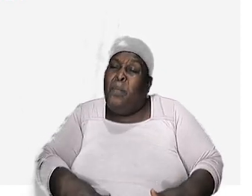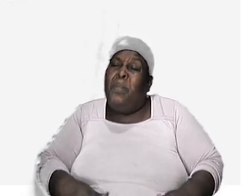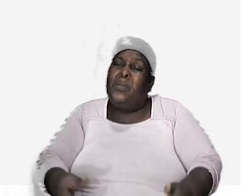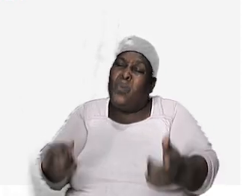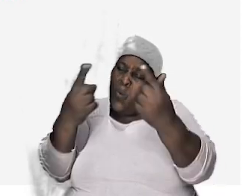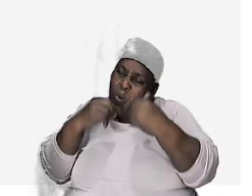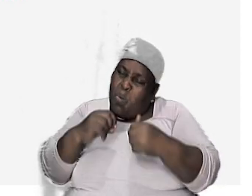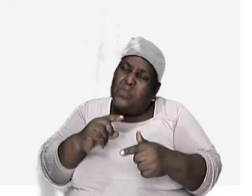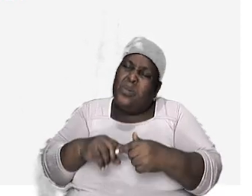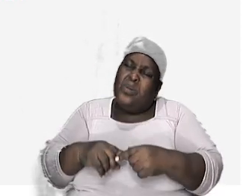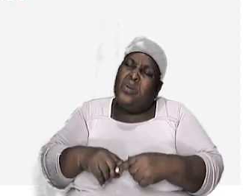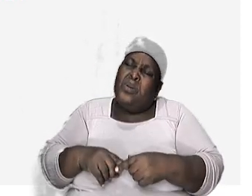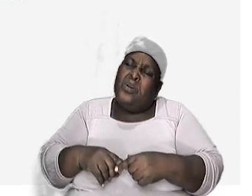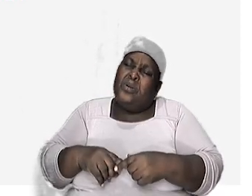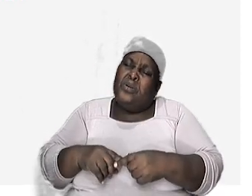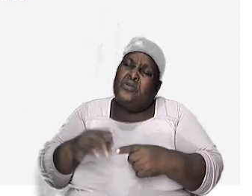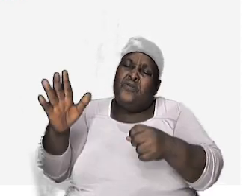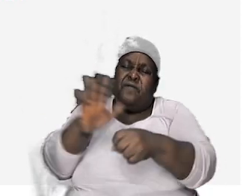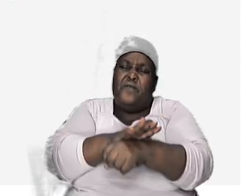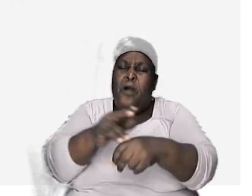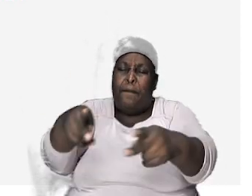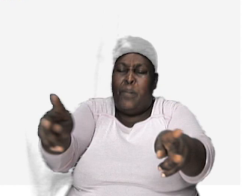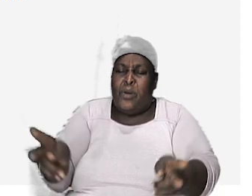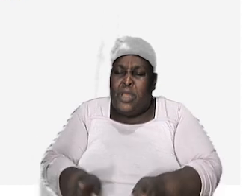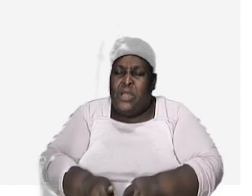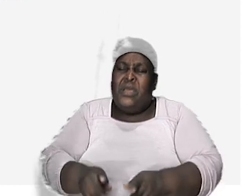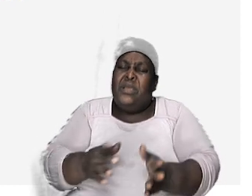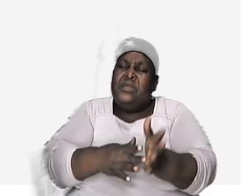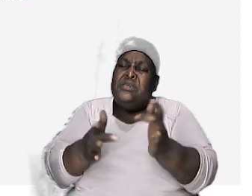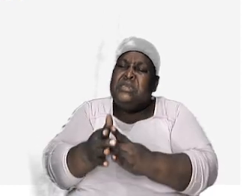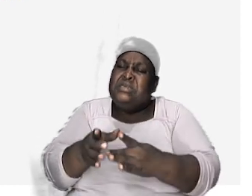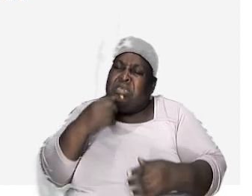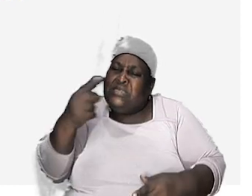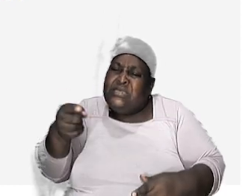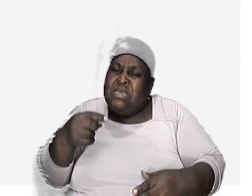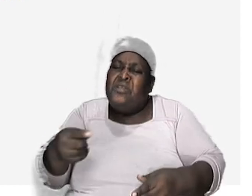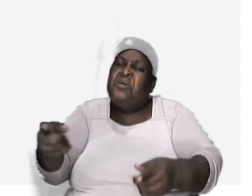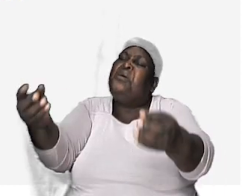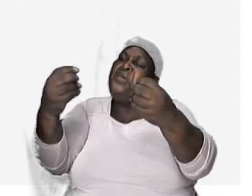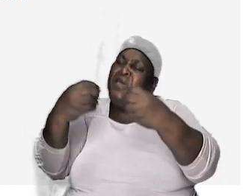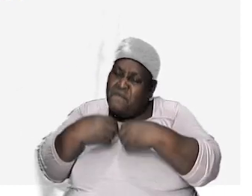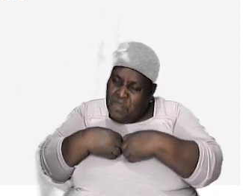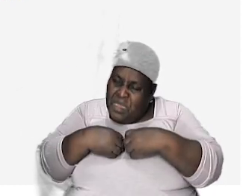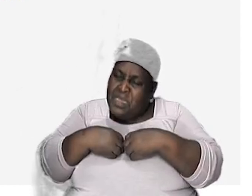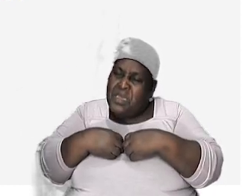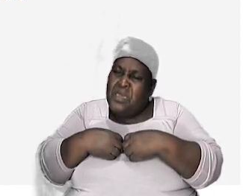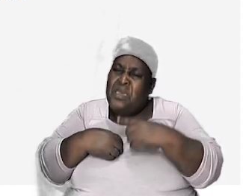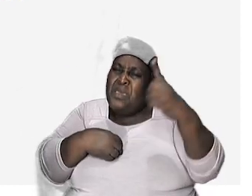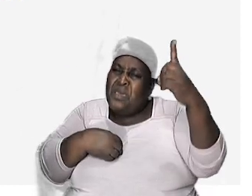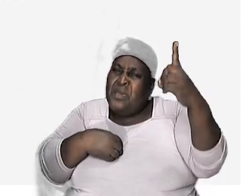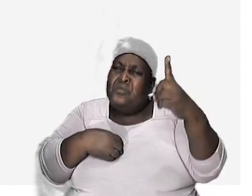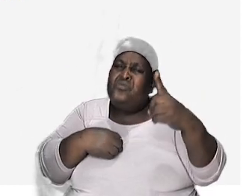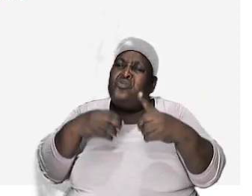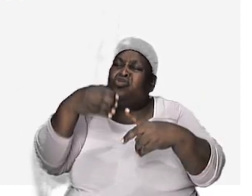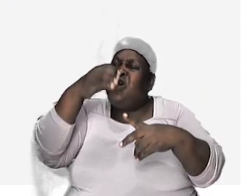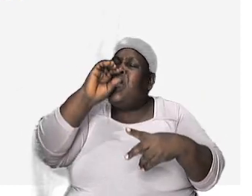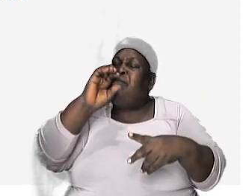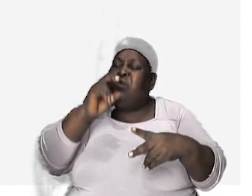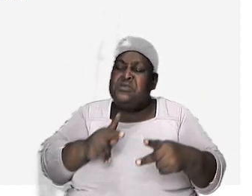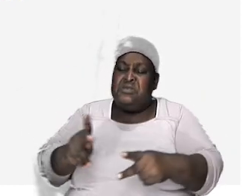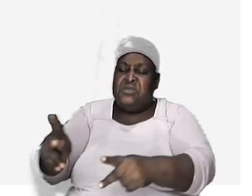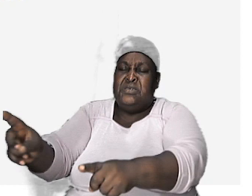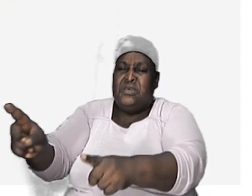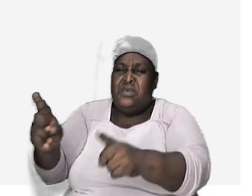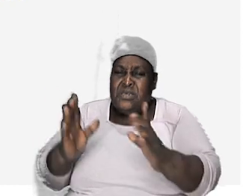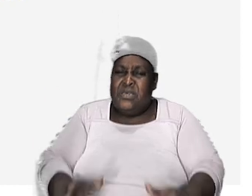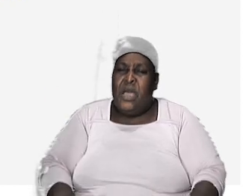well to draw water. And Jesus said to her, give me to drink. And the Bible tells that, for his disciples had gone away into the city